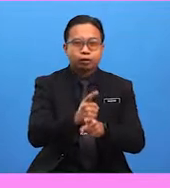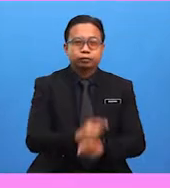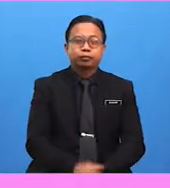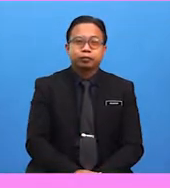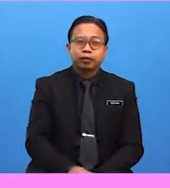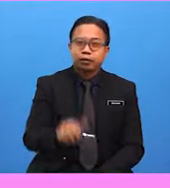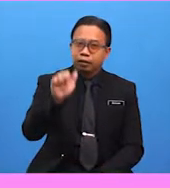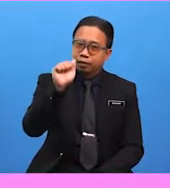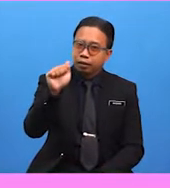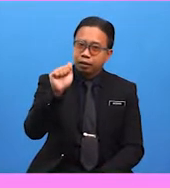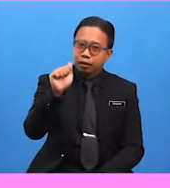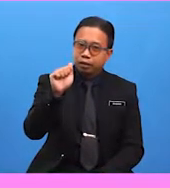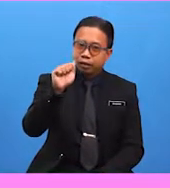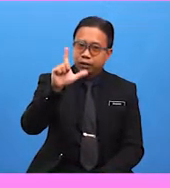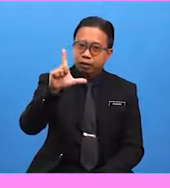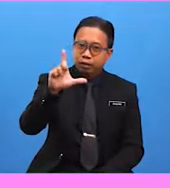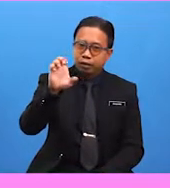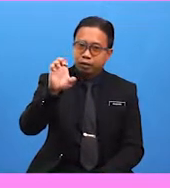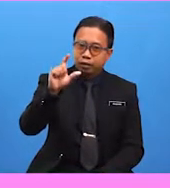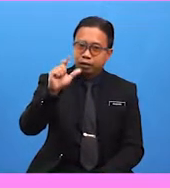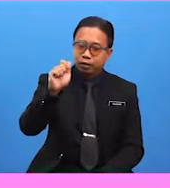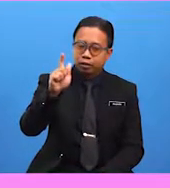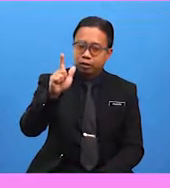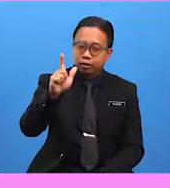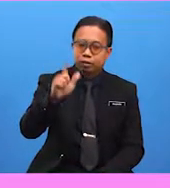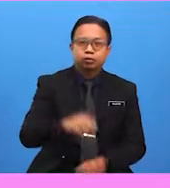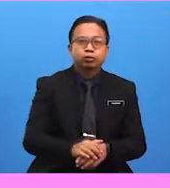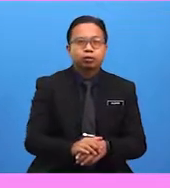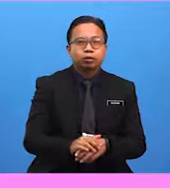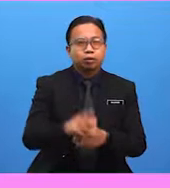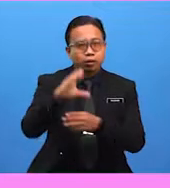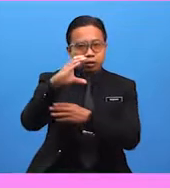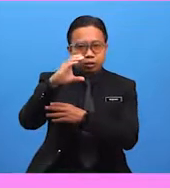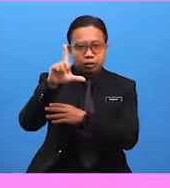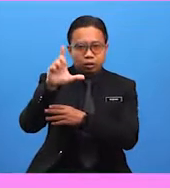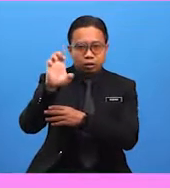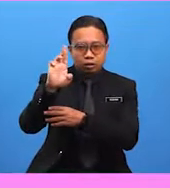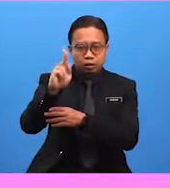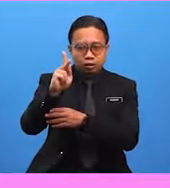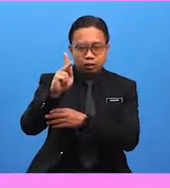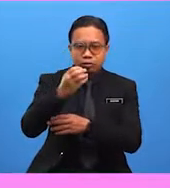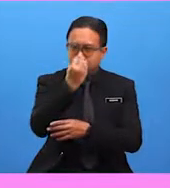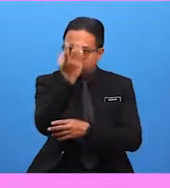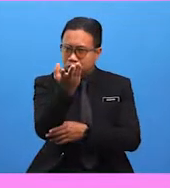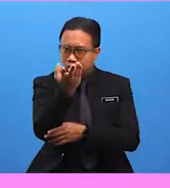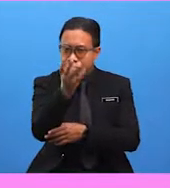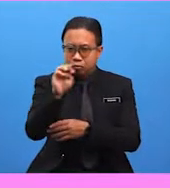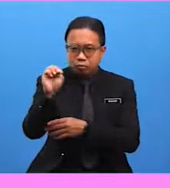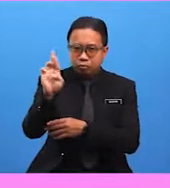A. Legal clerk. Question is asking about Mrs.